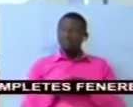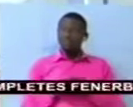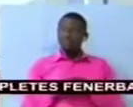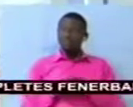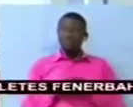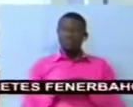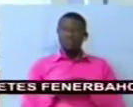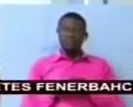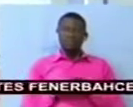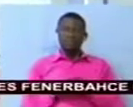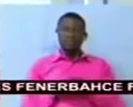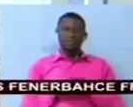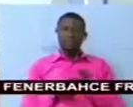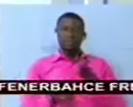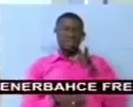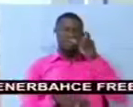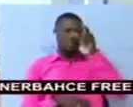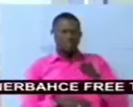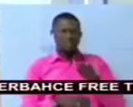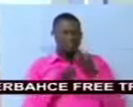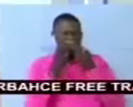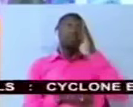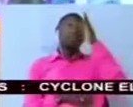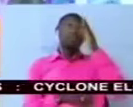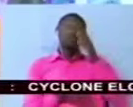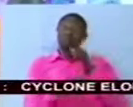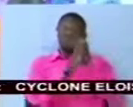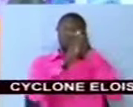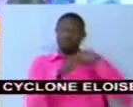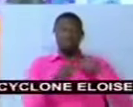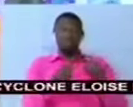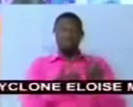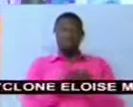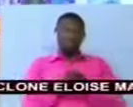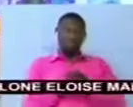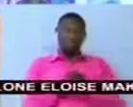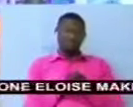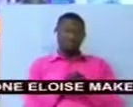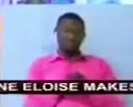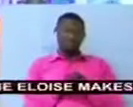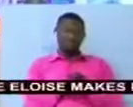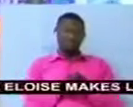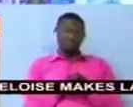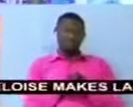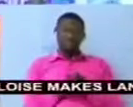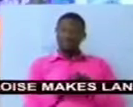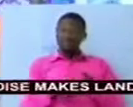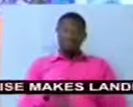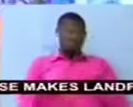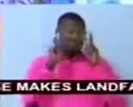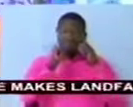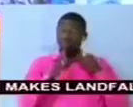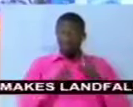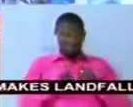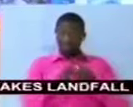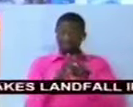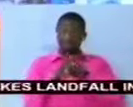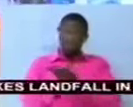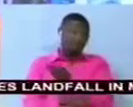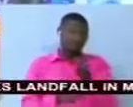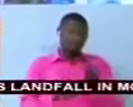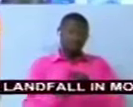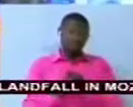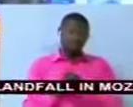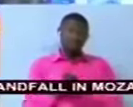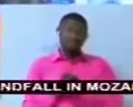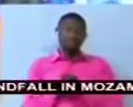say anything to you at that point? Help of God. Dañ jog rek ma topa ci ni. They just got up and I followed them. Waxuñ ma delu